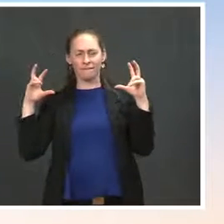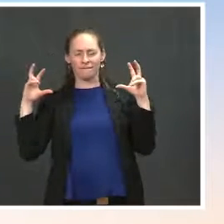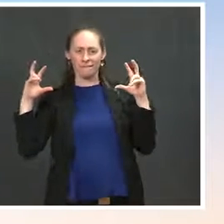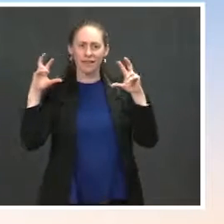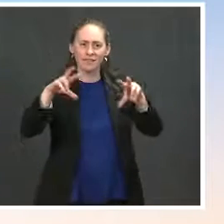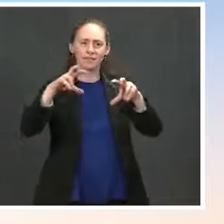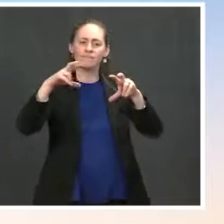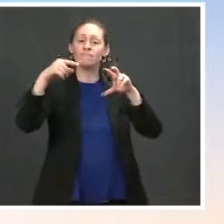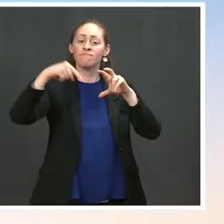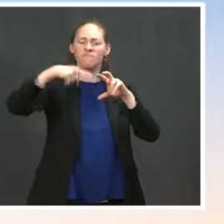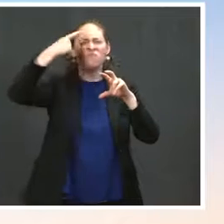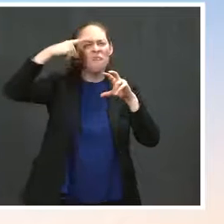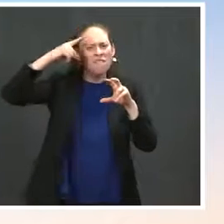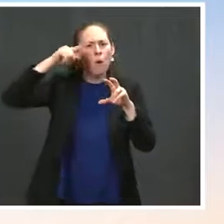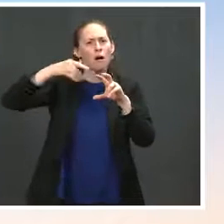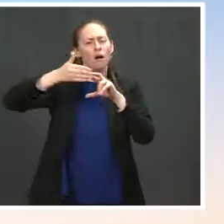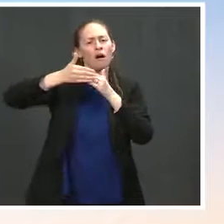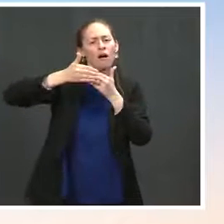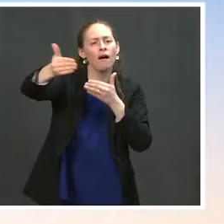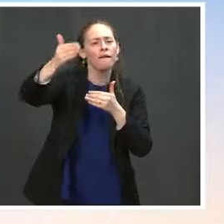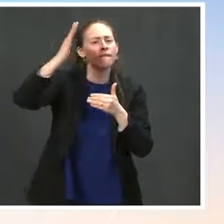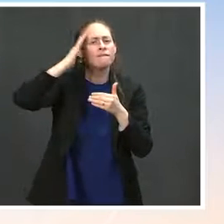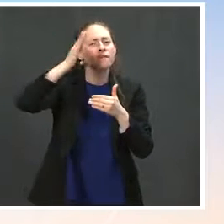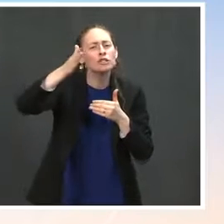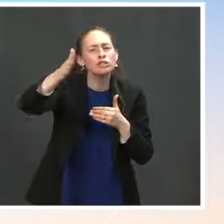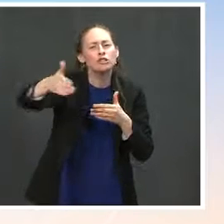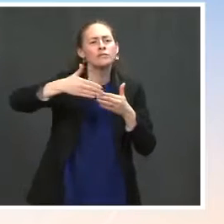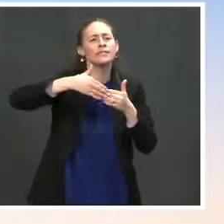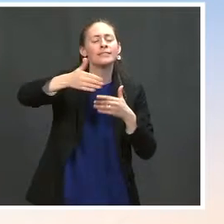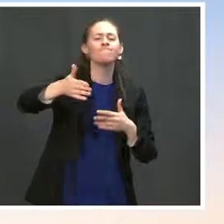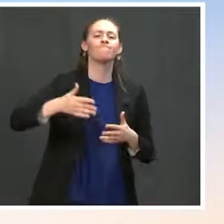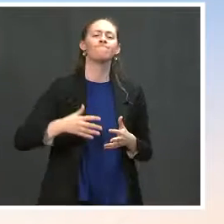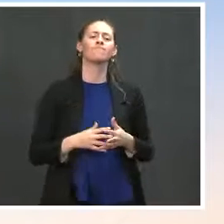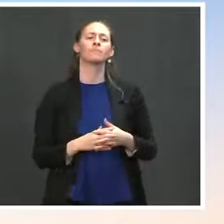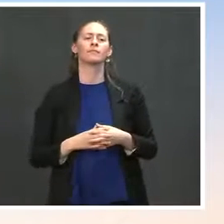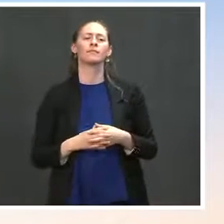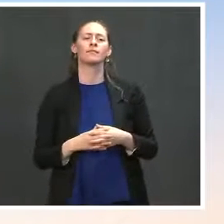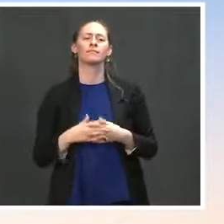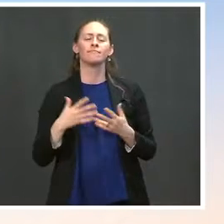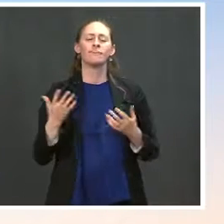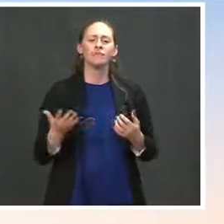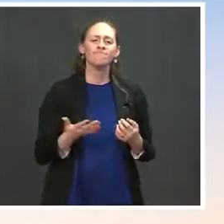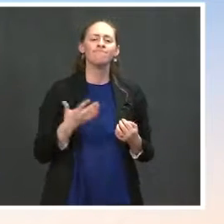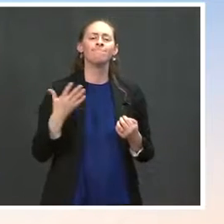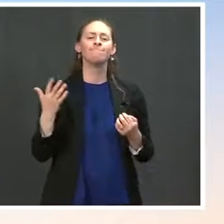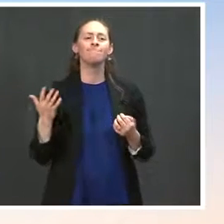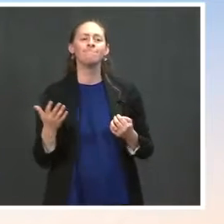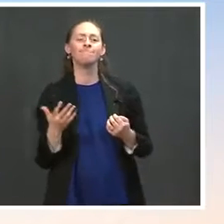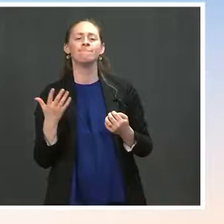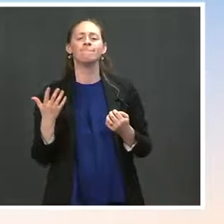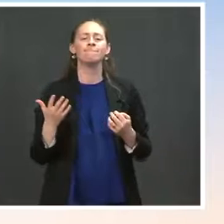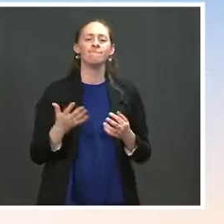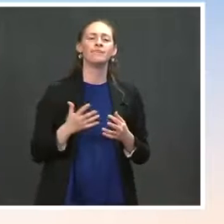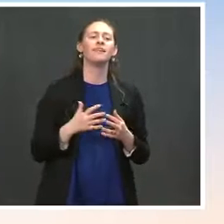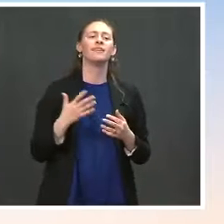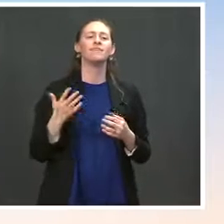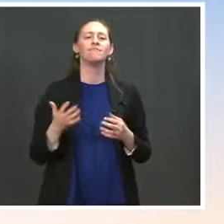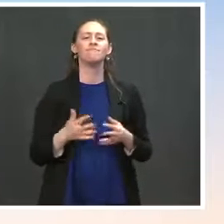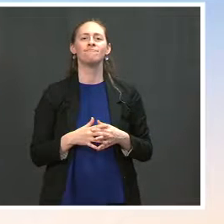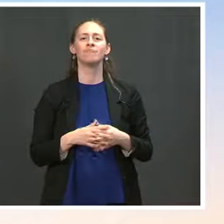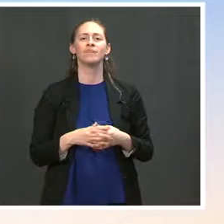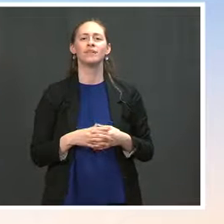capital business. I mean, people are looking to be the entity that hits pay dirt